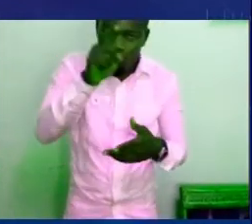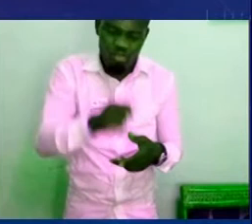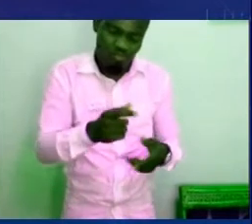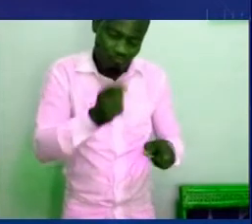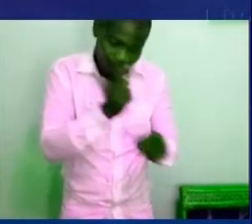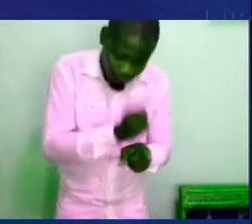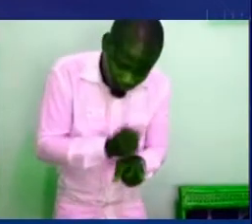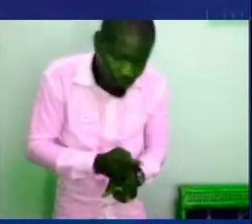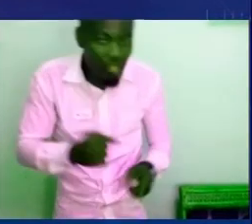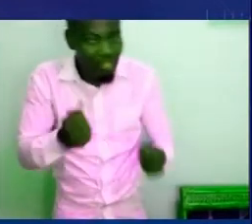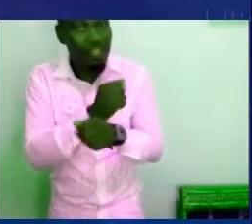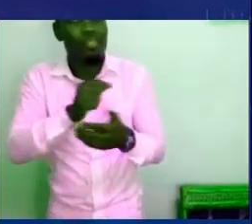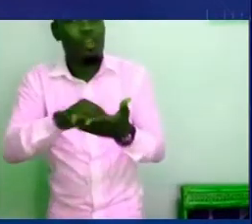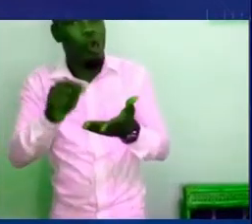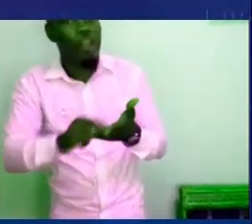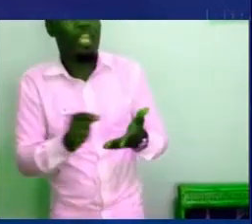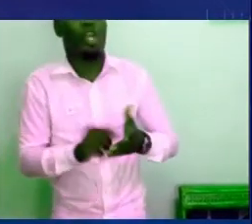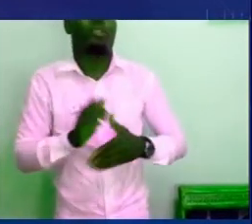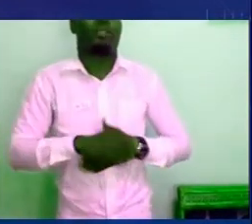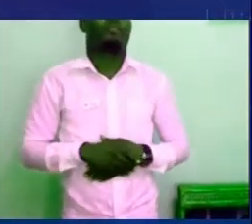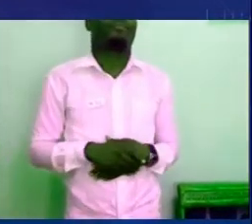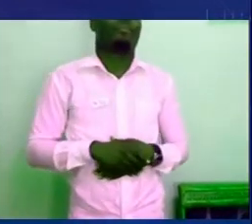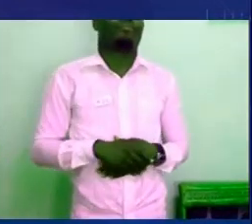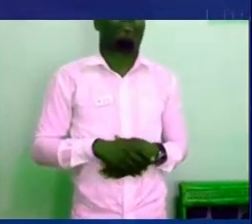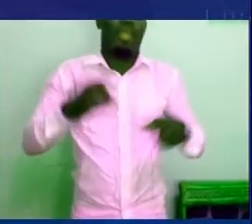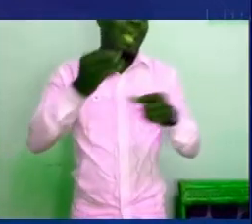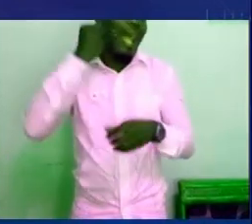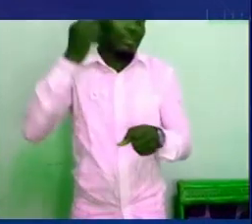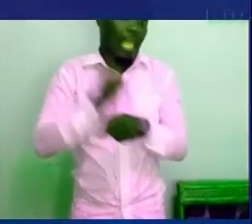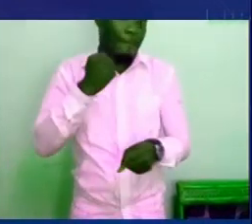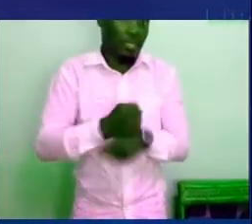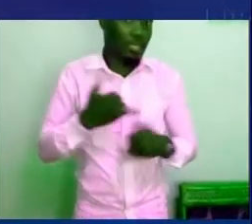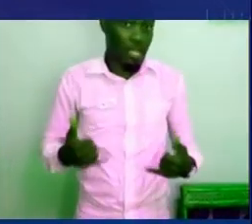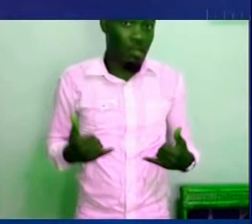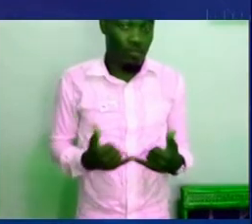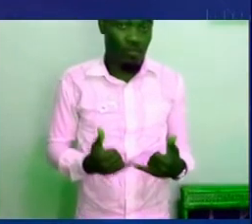answers are correct. If not, kindly carry out the corrections.